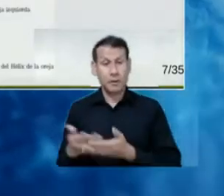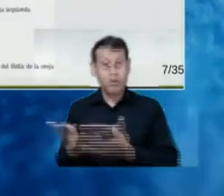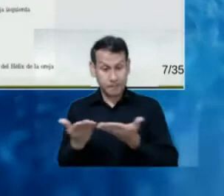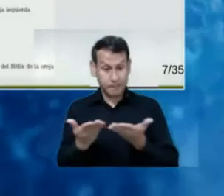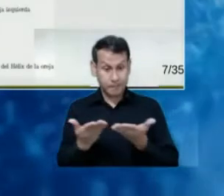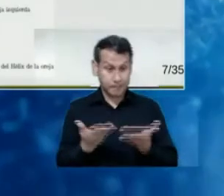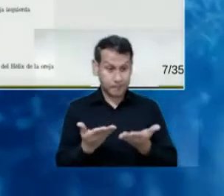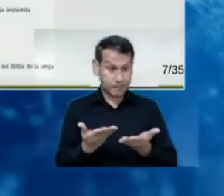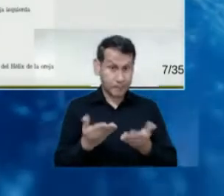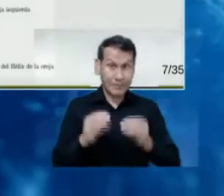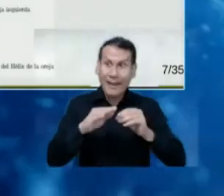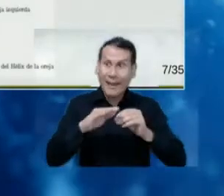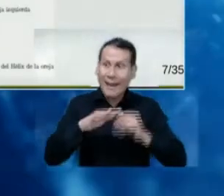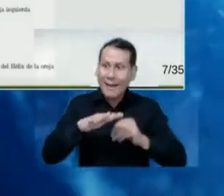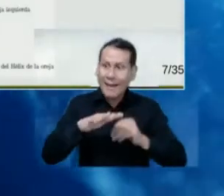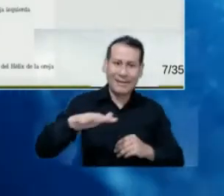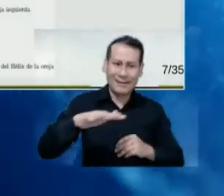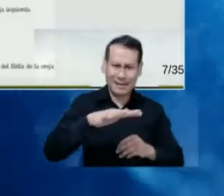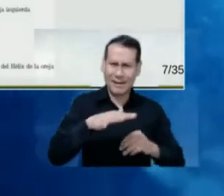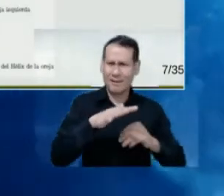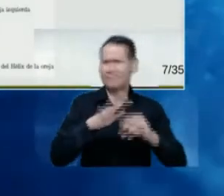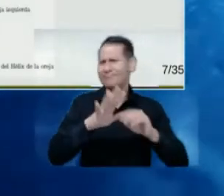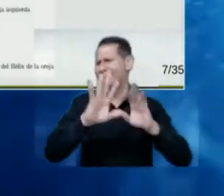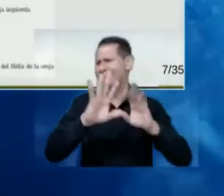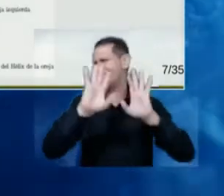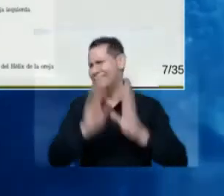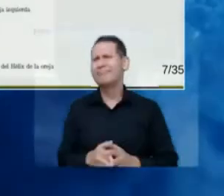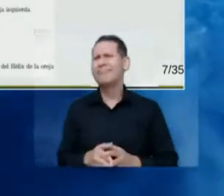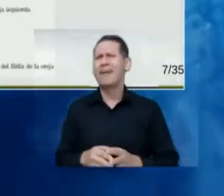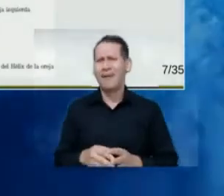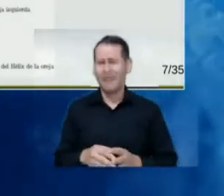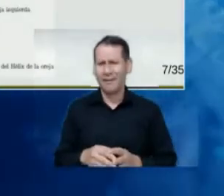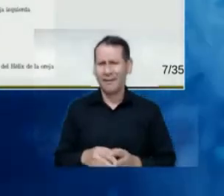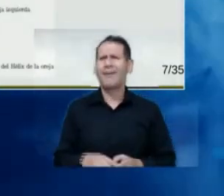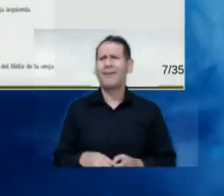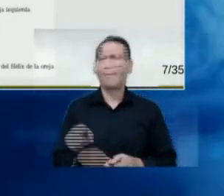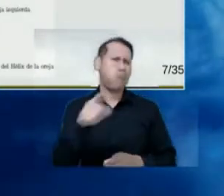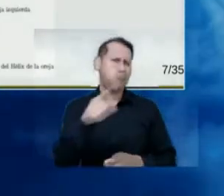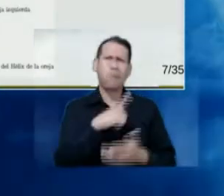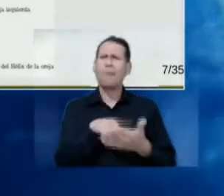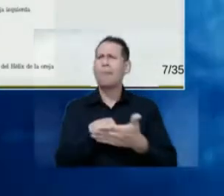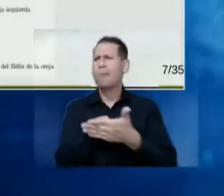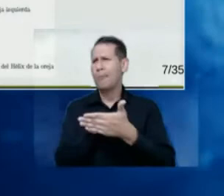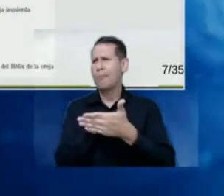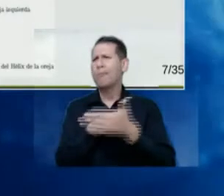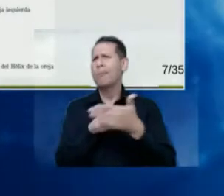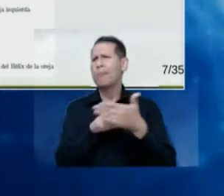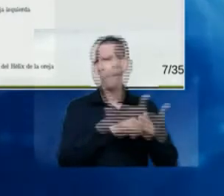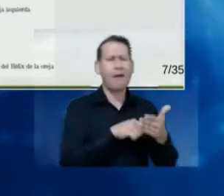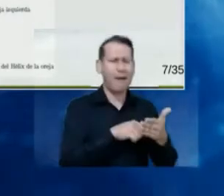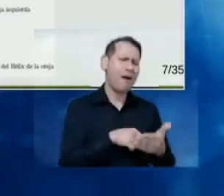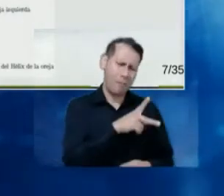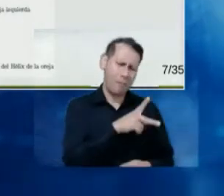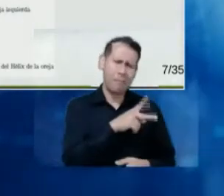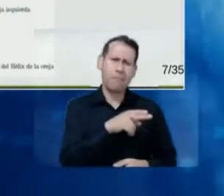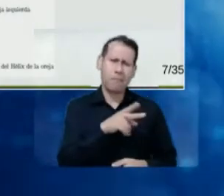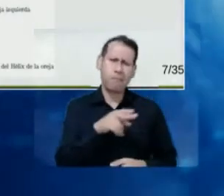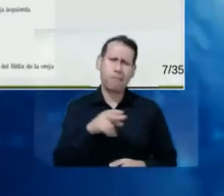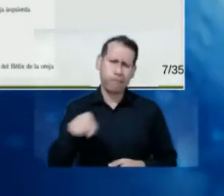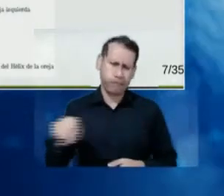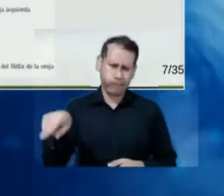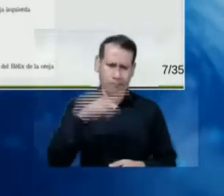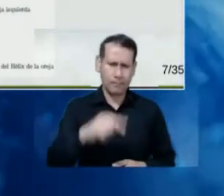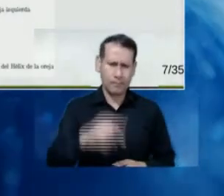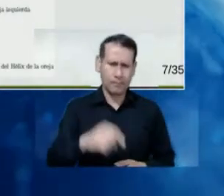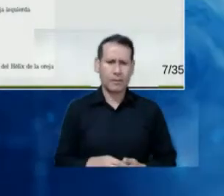So what we wish to show is a scenario that is very common, of the preliminary ones that actually creates